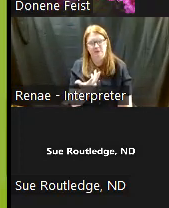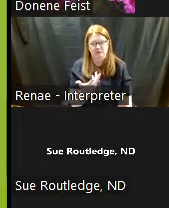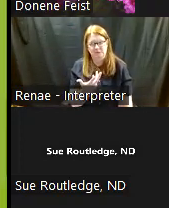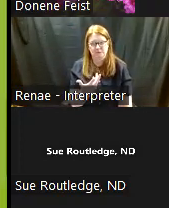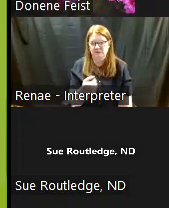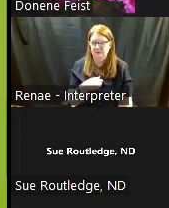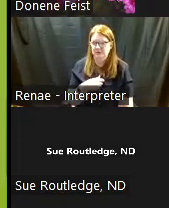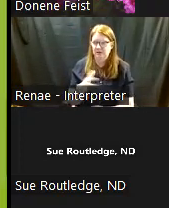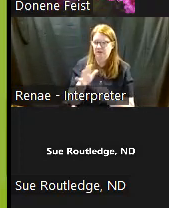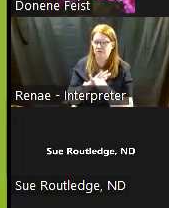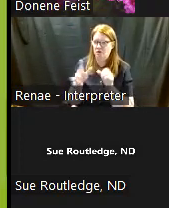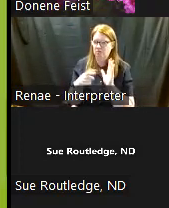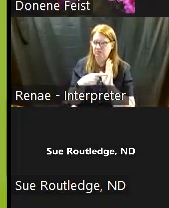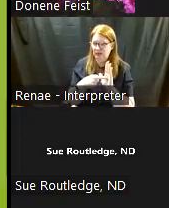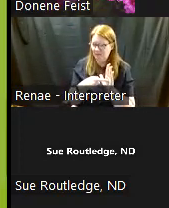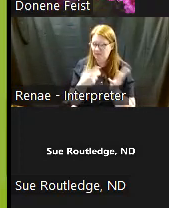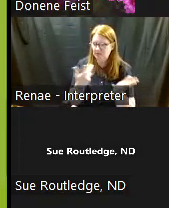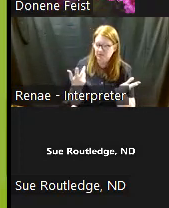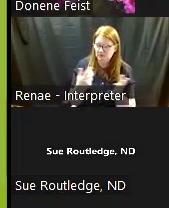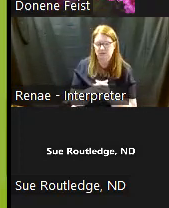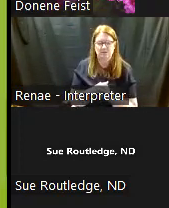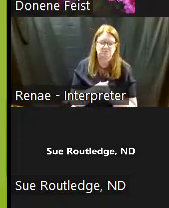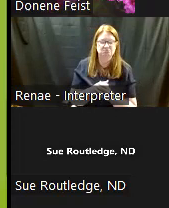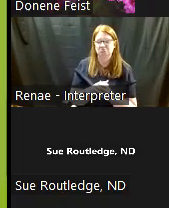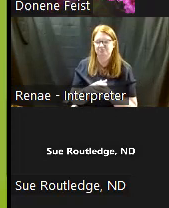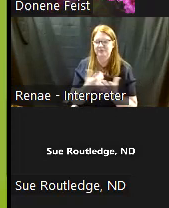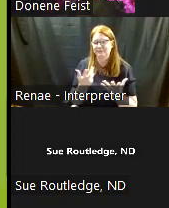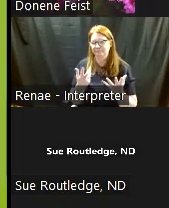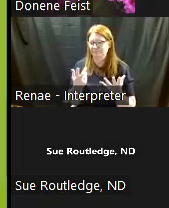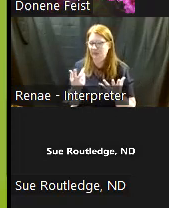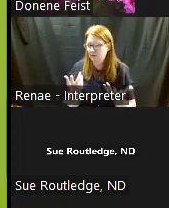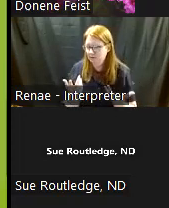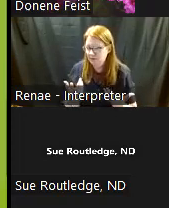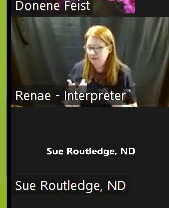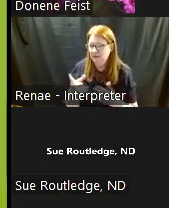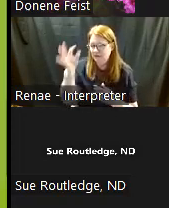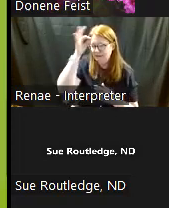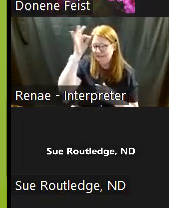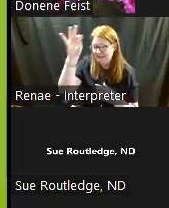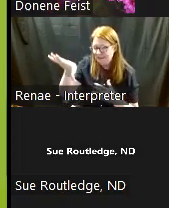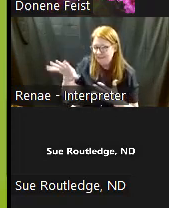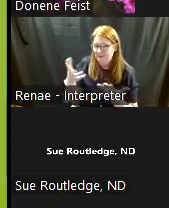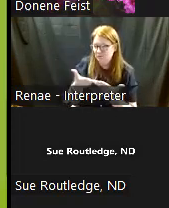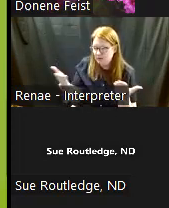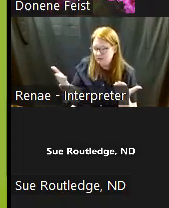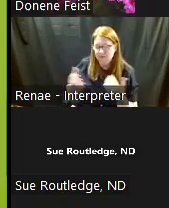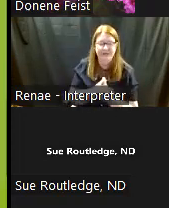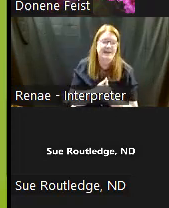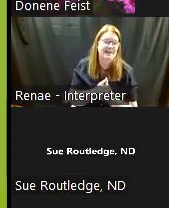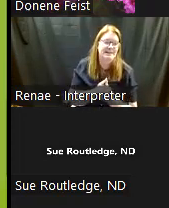they give you full examples and scripts, and not scripts, but just tips and resources. So check that